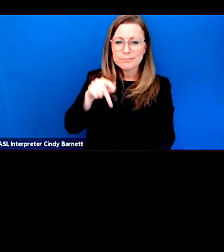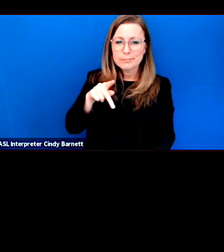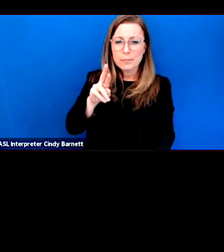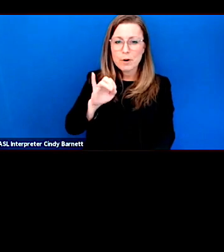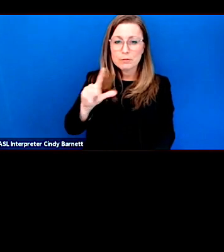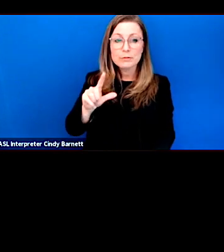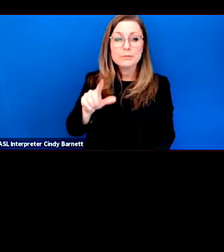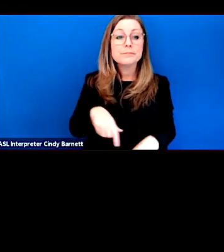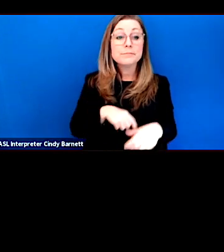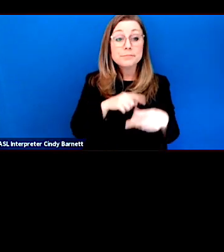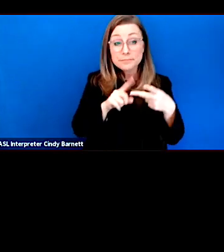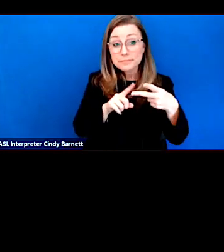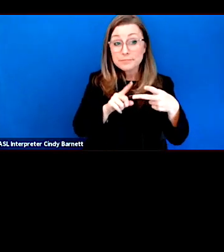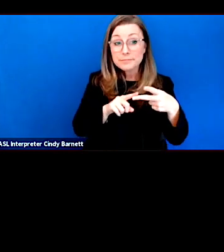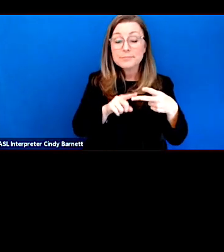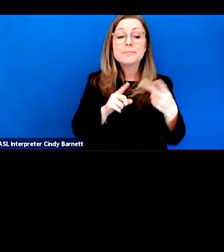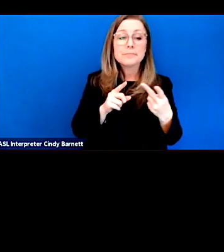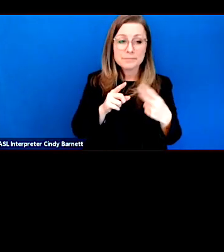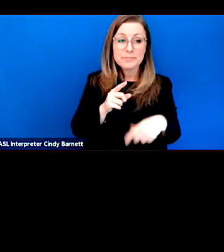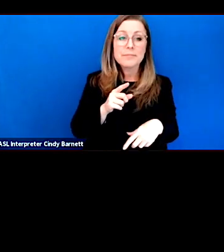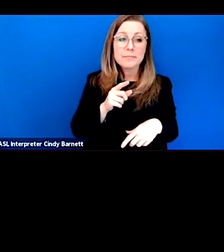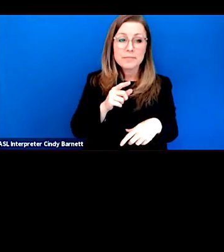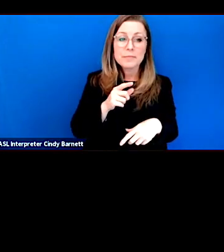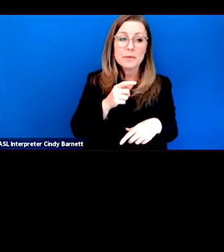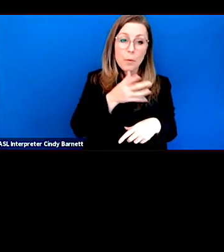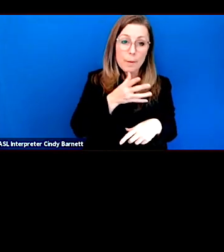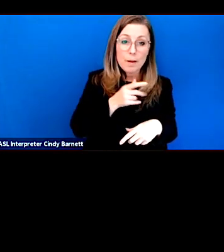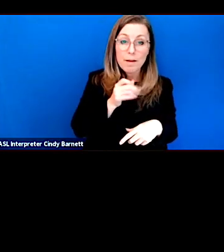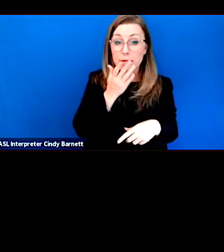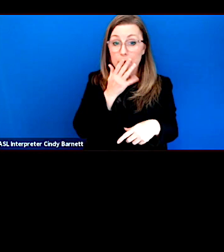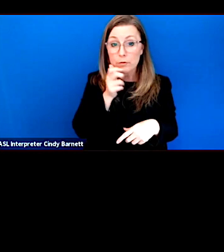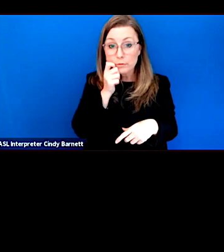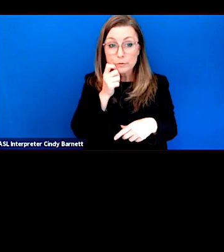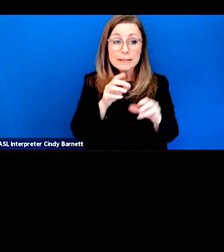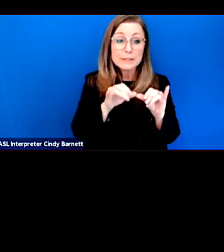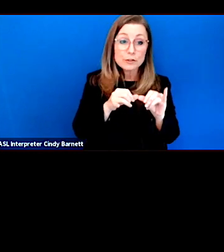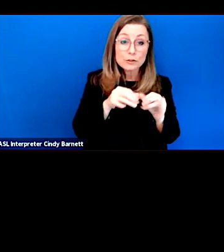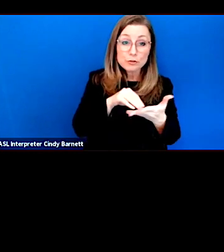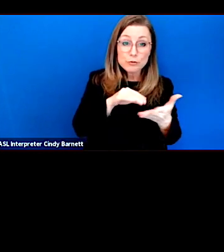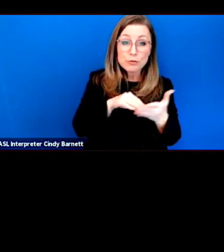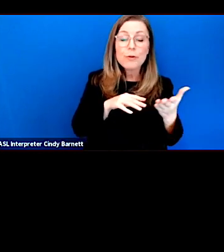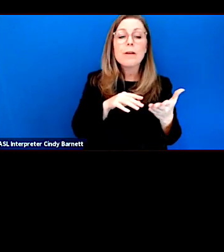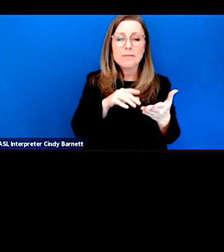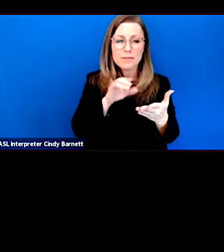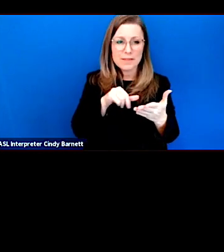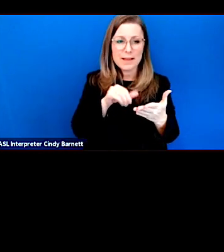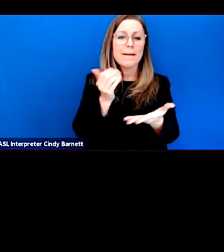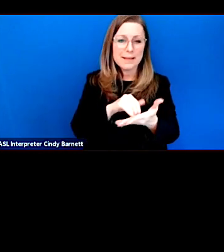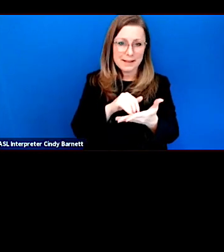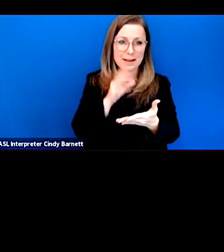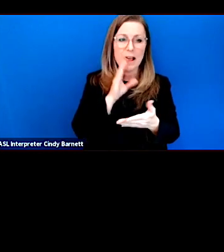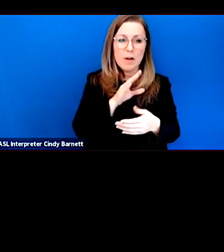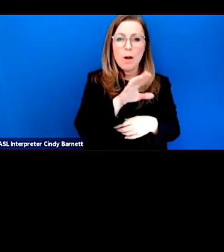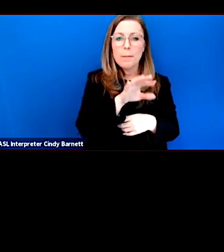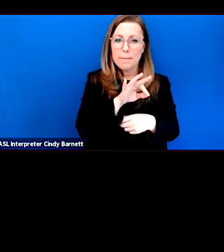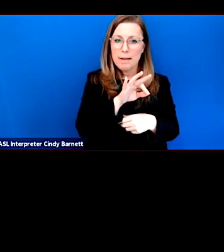on women of color, engineering, students. And so that's going to go through those same filters. Filter 1, filter 2, you're going to read